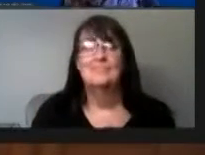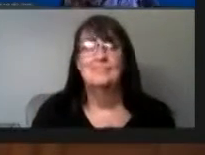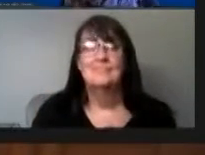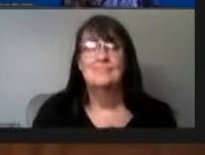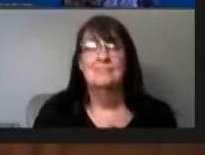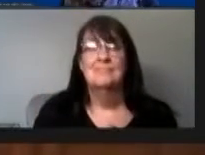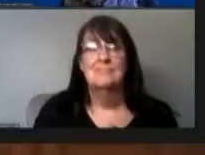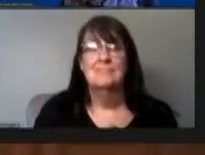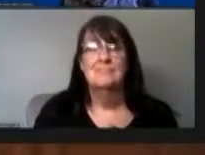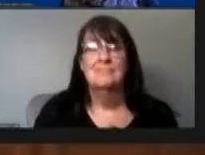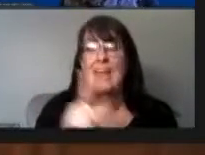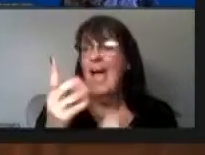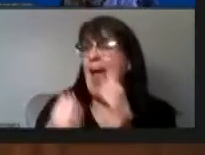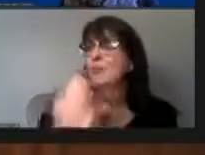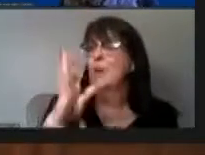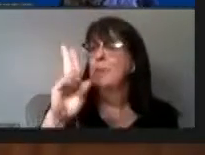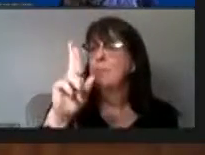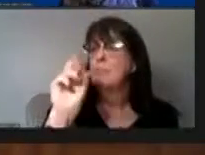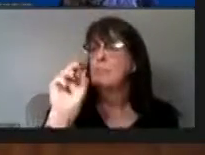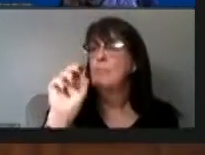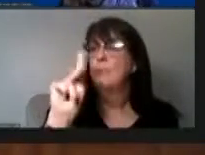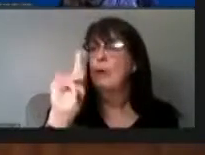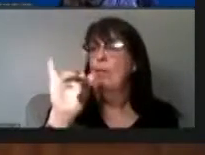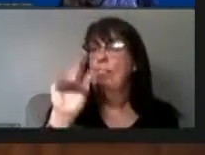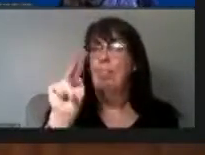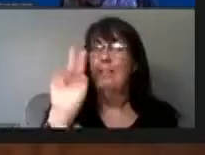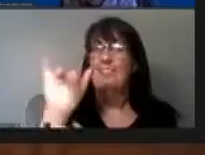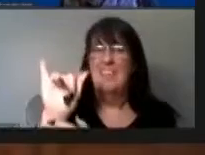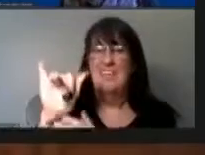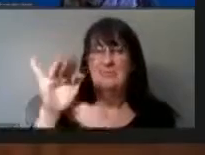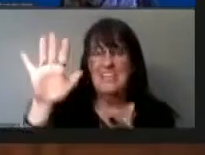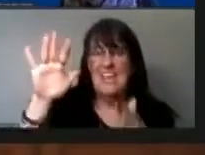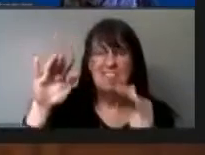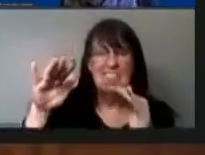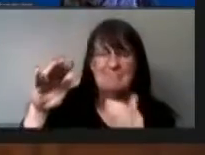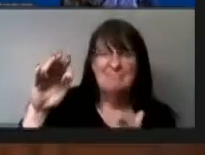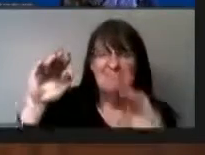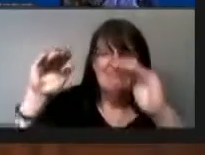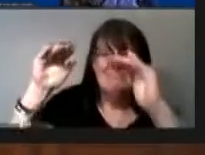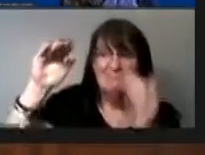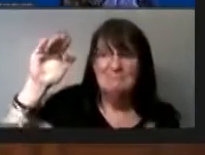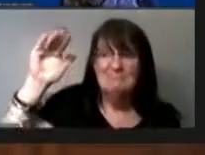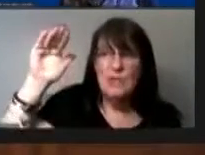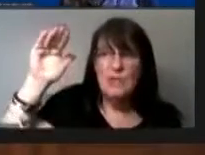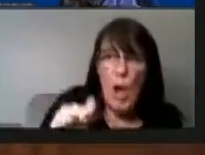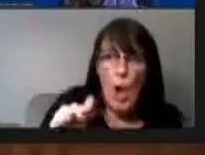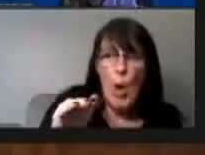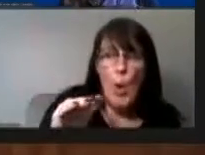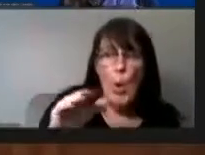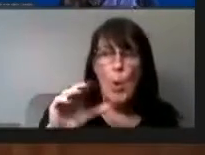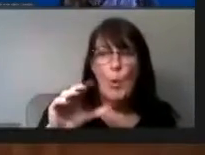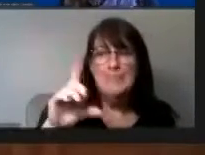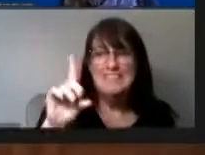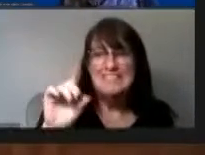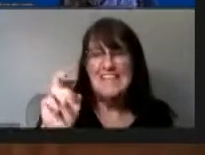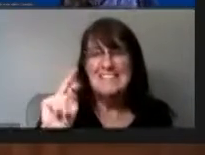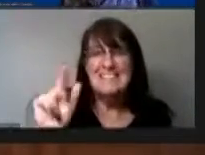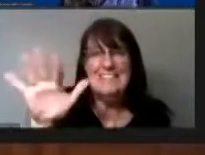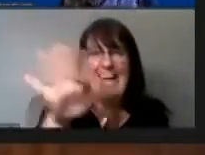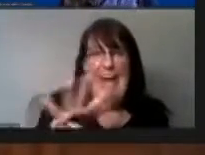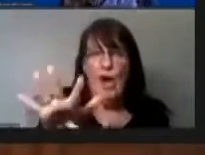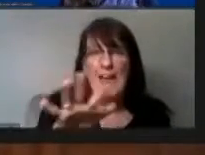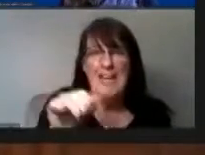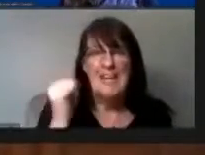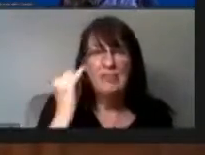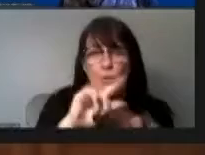grew up in Brooklyn, which used to be a low-density neighborhood, believe it or not, if you've never been to New York. But with